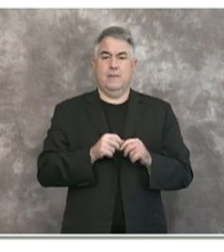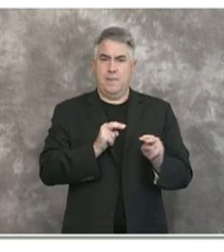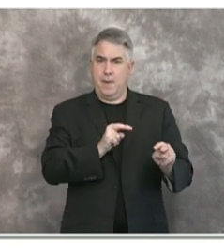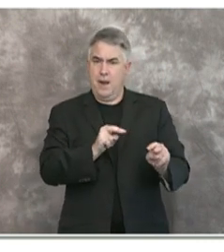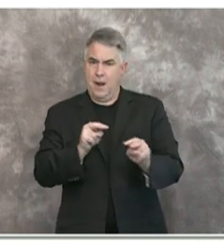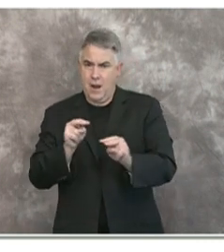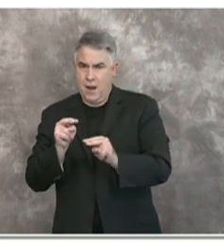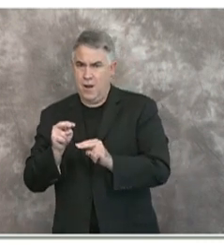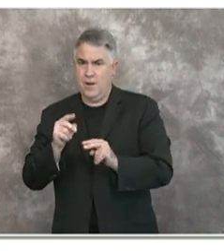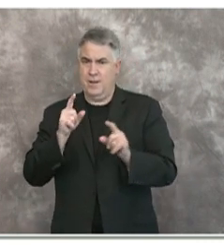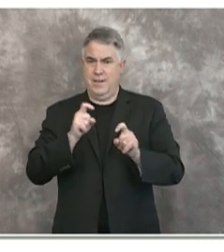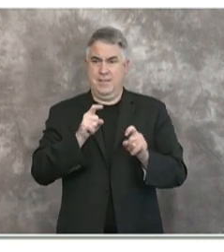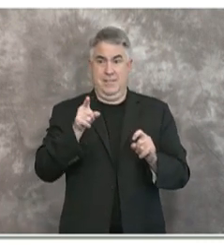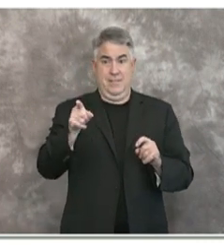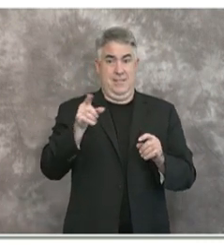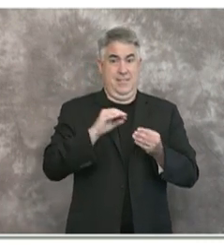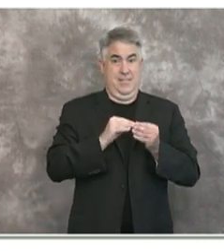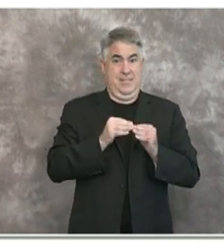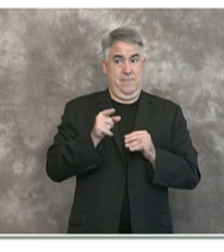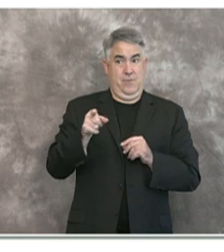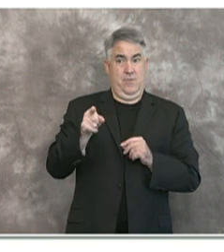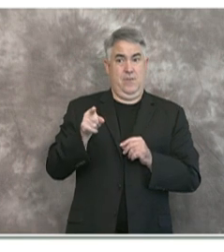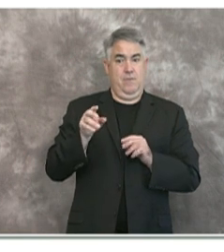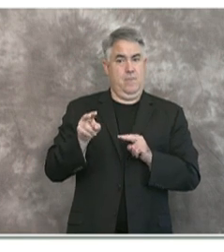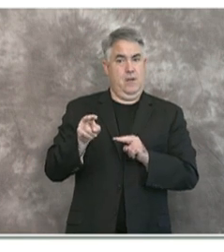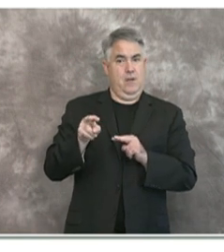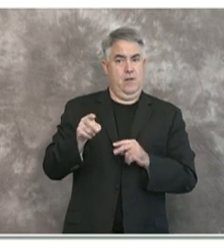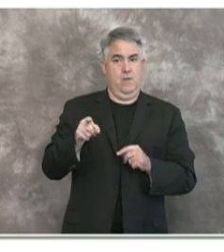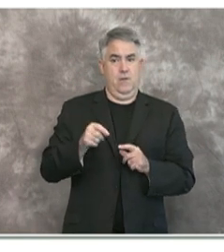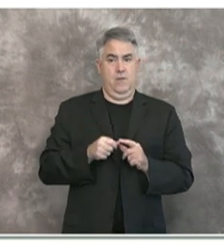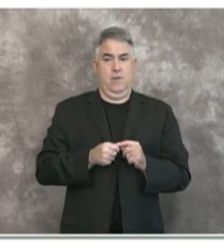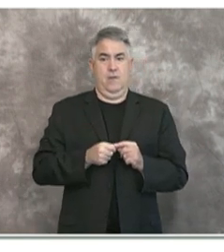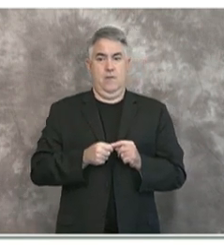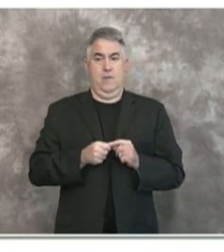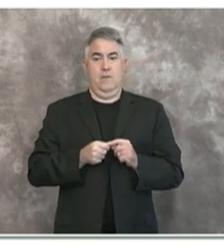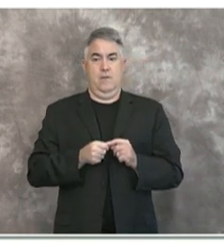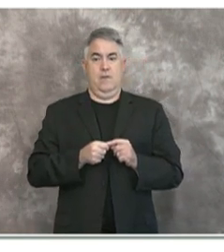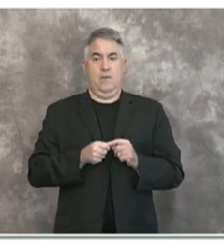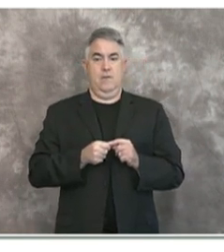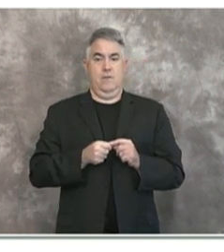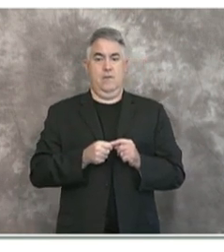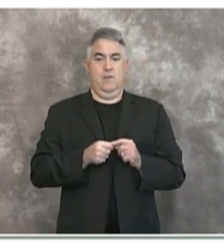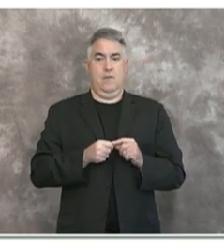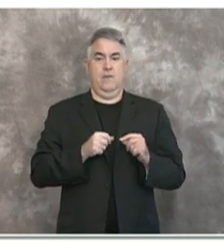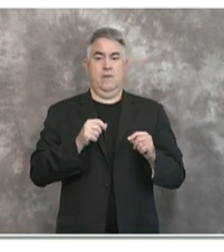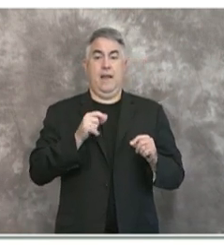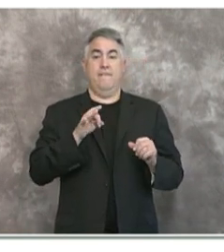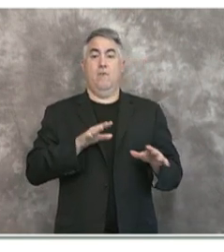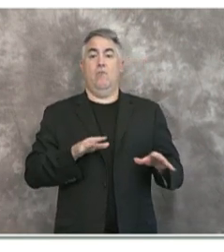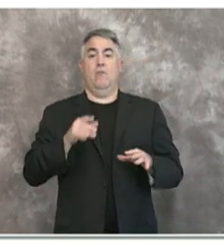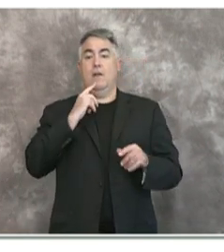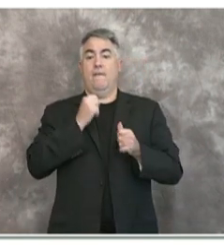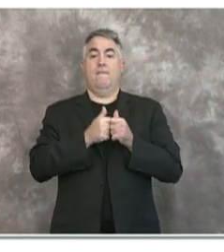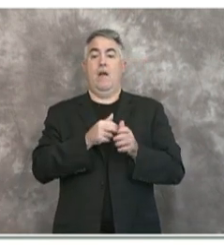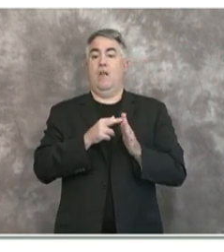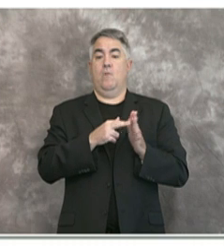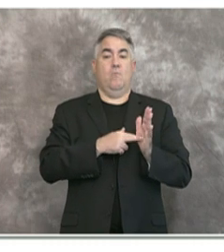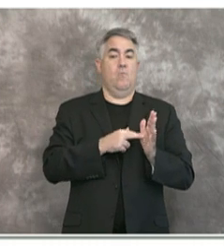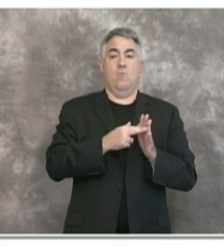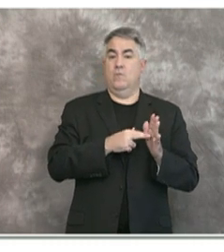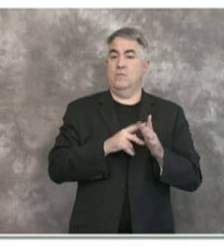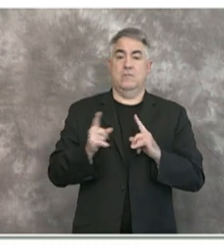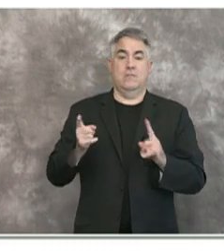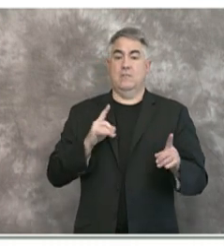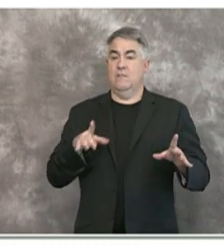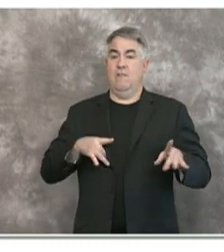of our metrics, because while we may have peaked, if people are complacent, do not adhere to